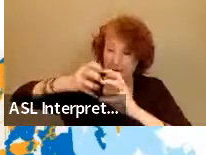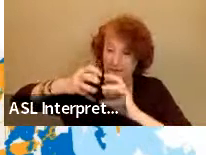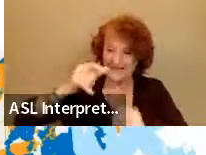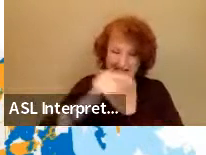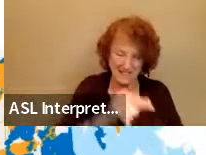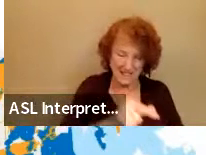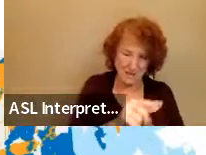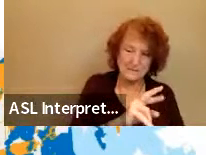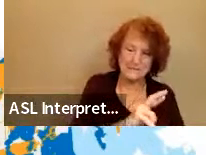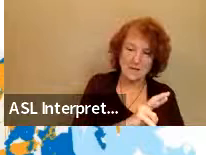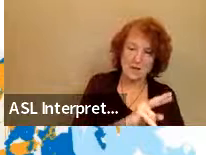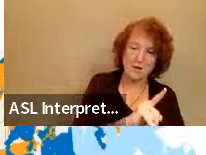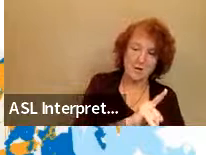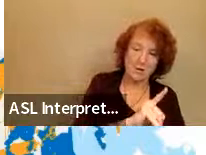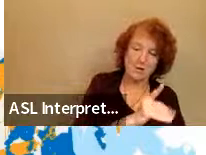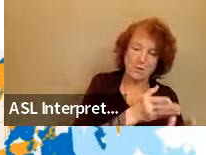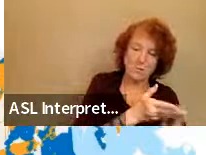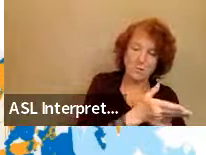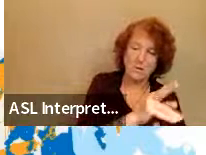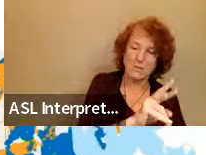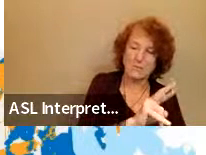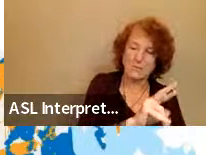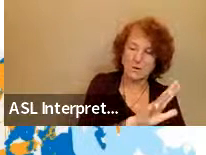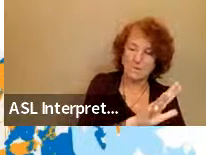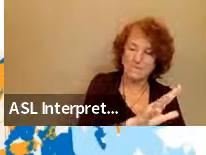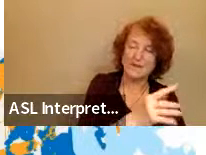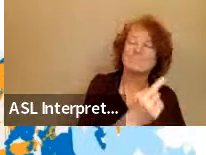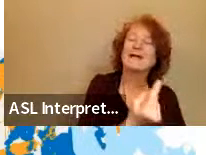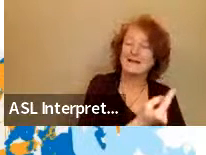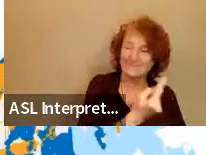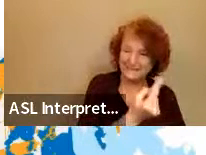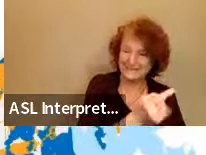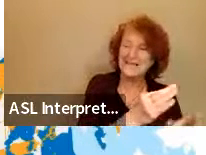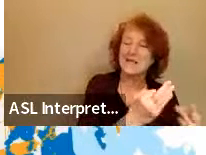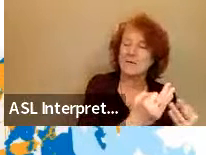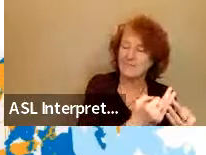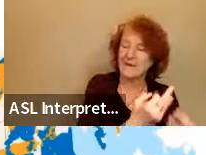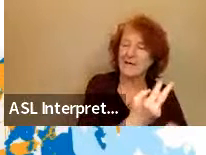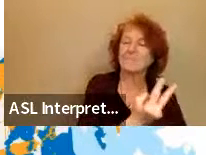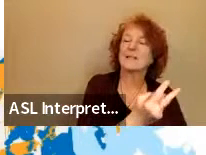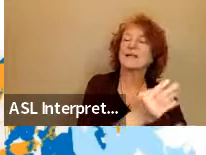R1 to R5 districts that allow for single family, two family, and low